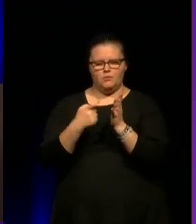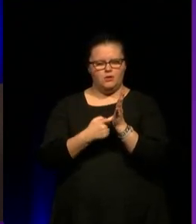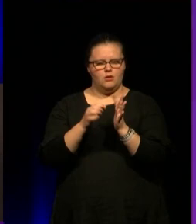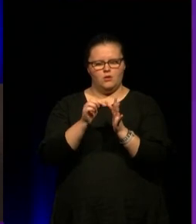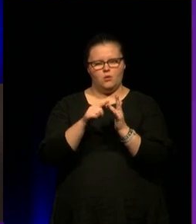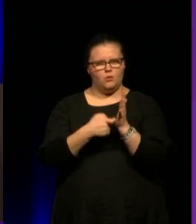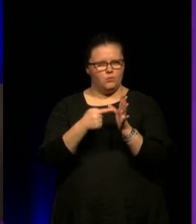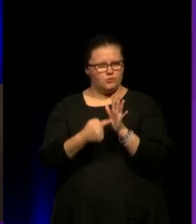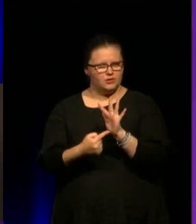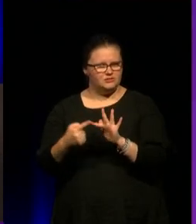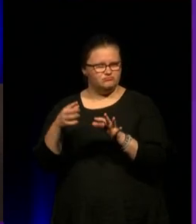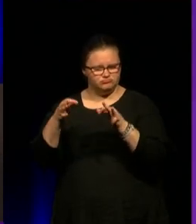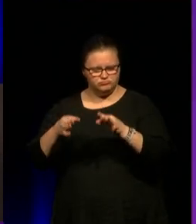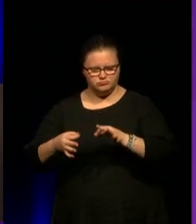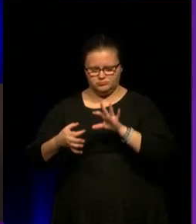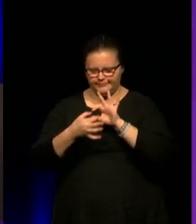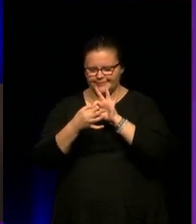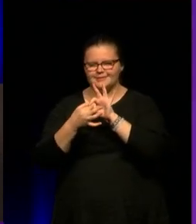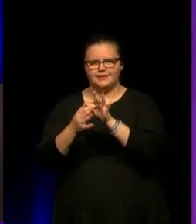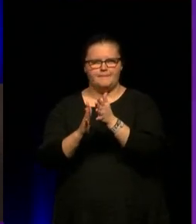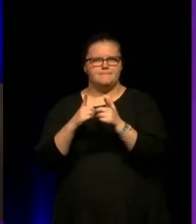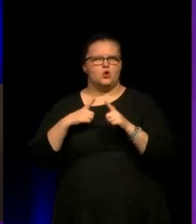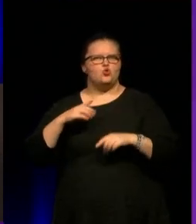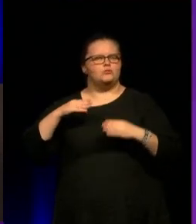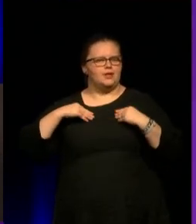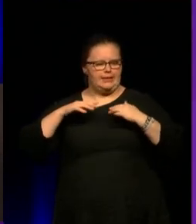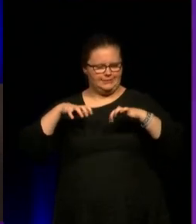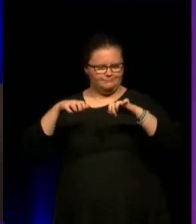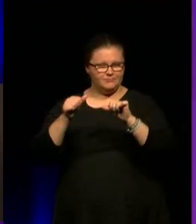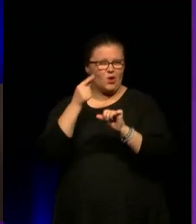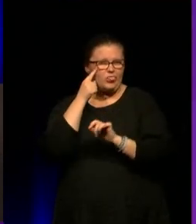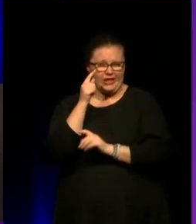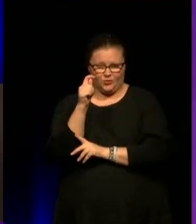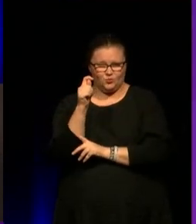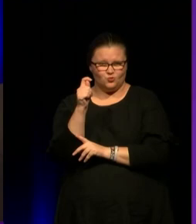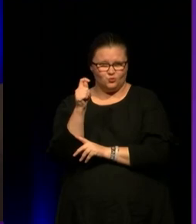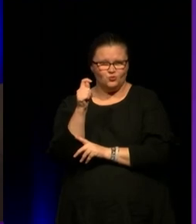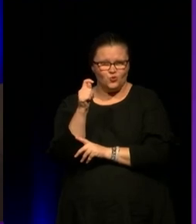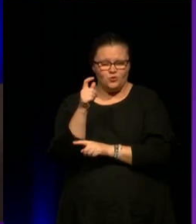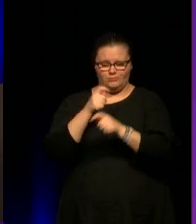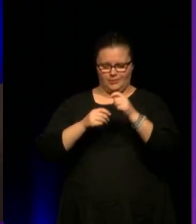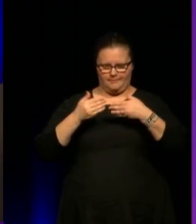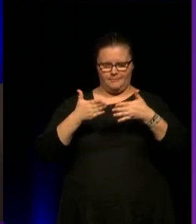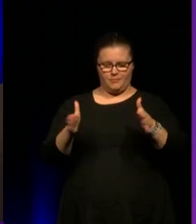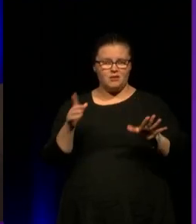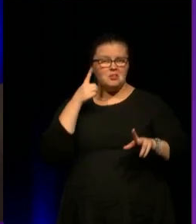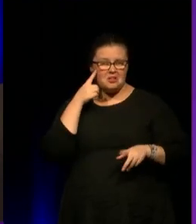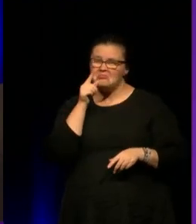in light of the company being successful. And so I think Illume is getting close to the time where being public would be a viable